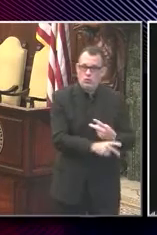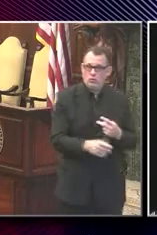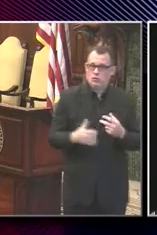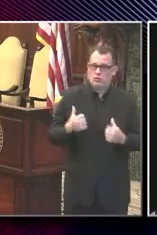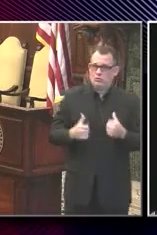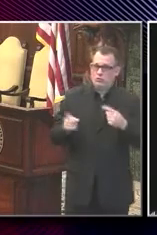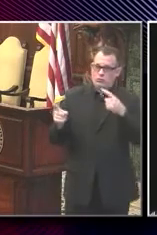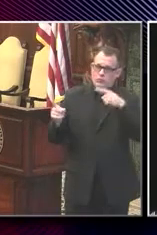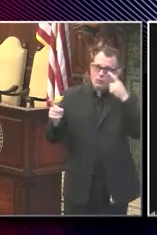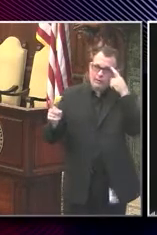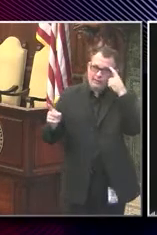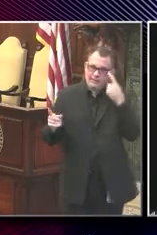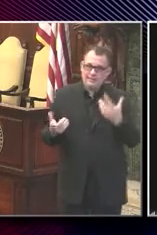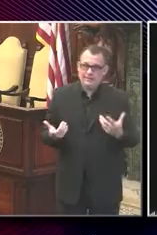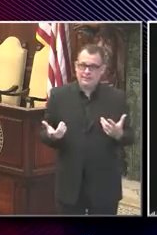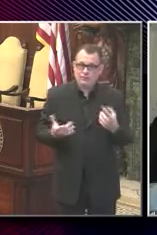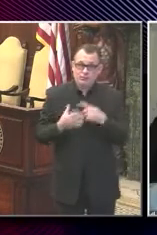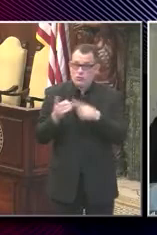expected to be?